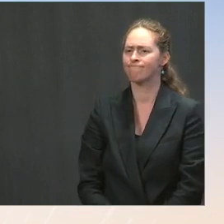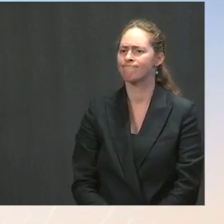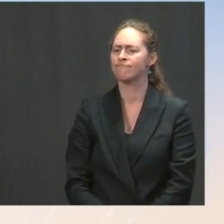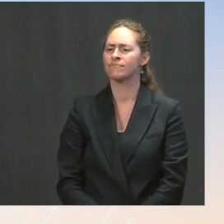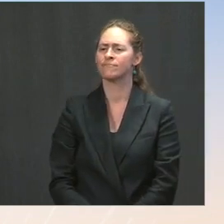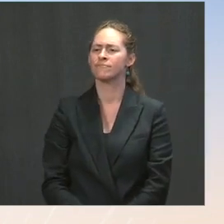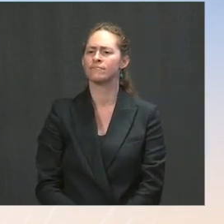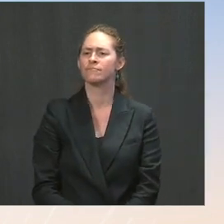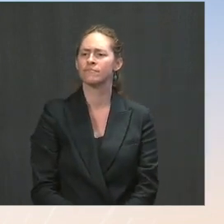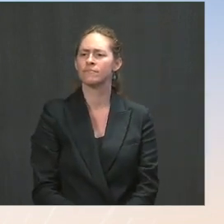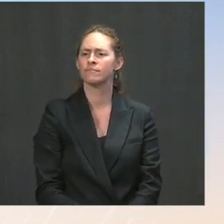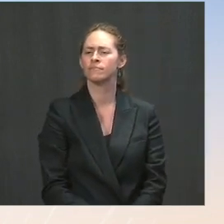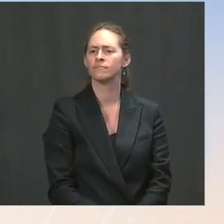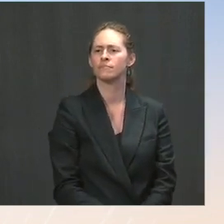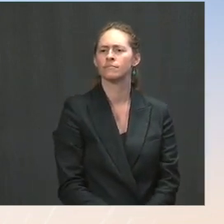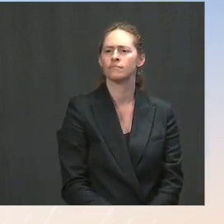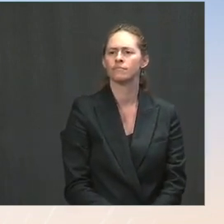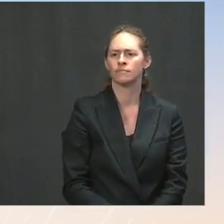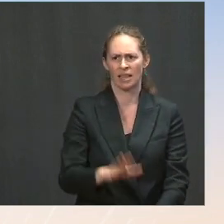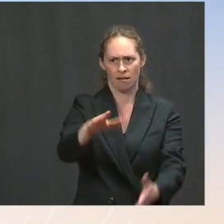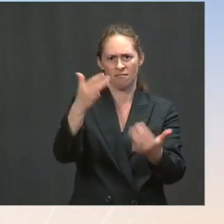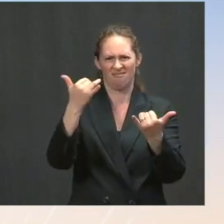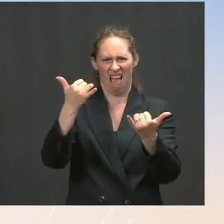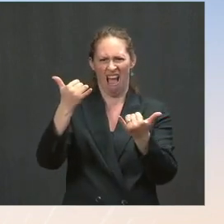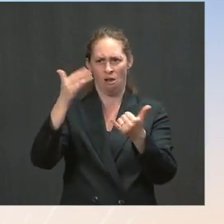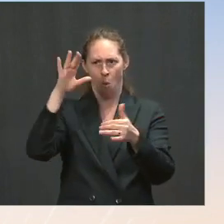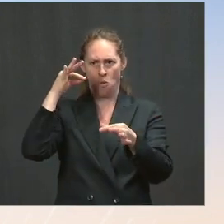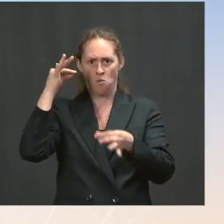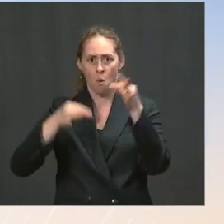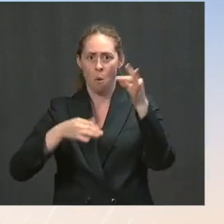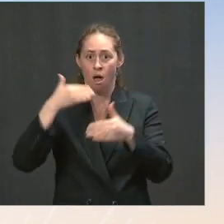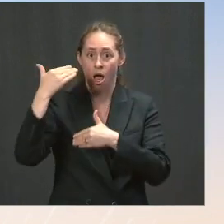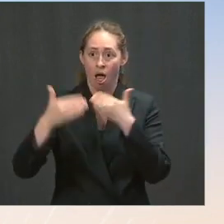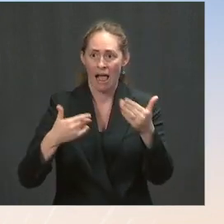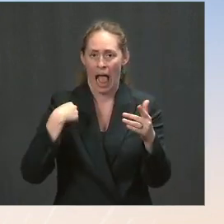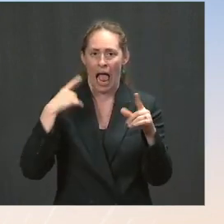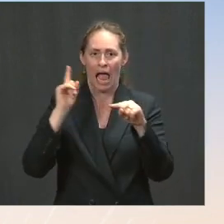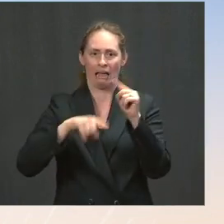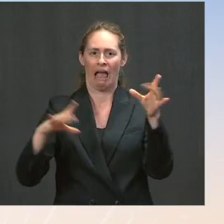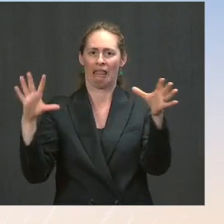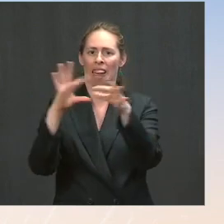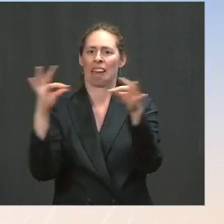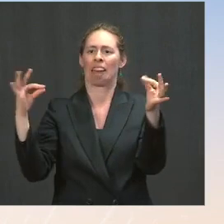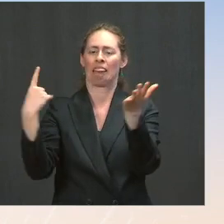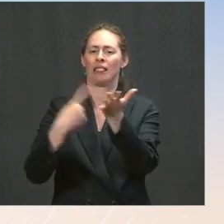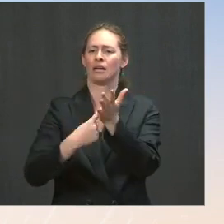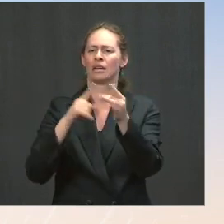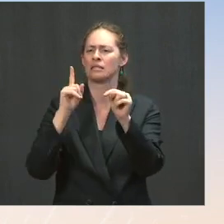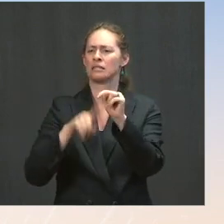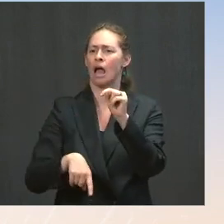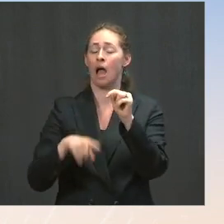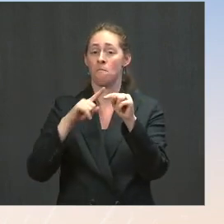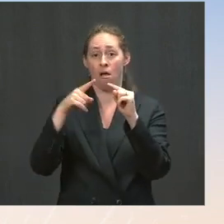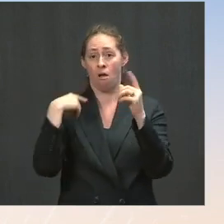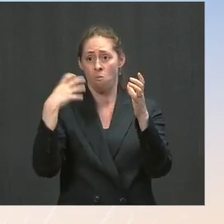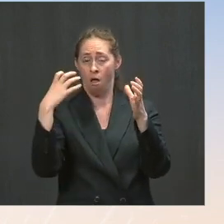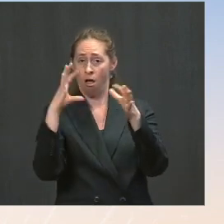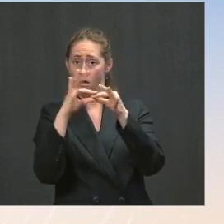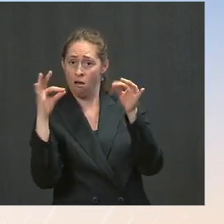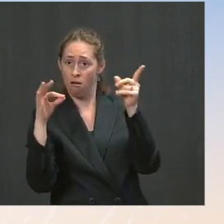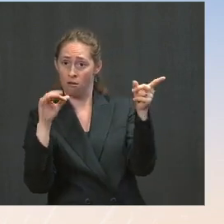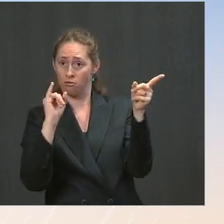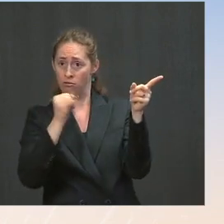can't speak to that. But I do think it's important to note that the Johnson & Johnson vaccine, which is entirely separate from baby